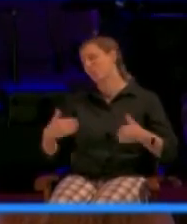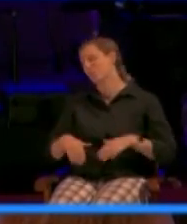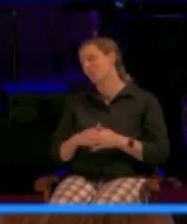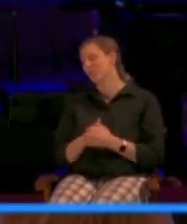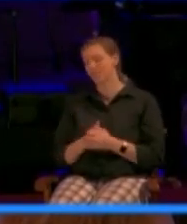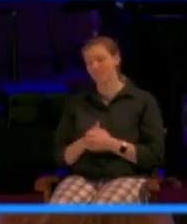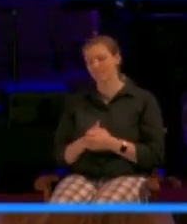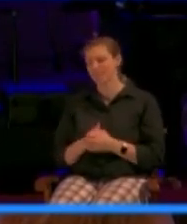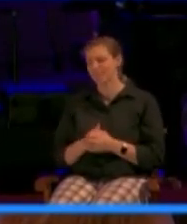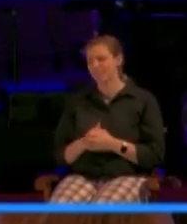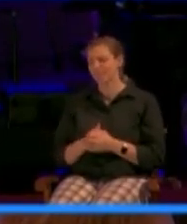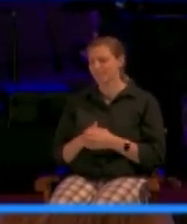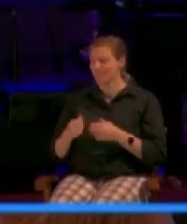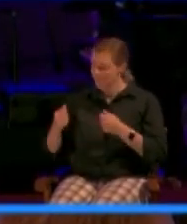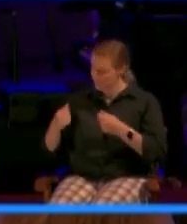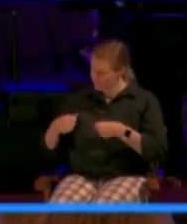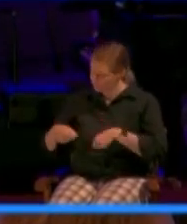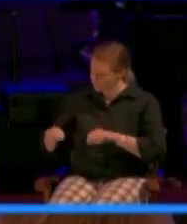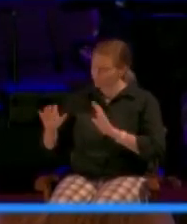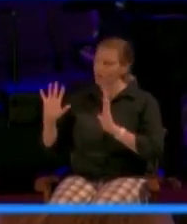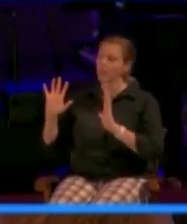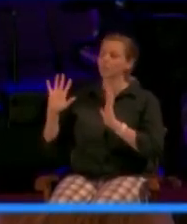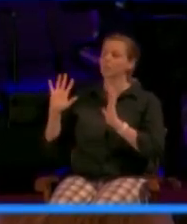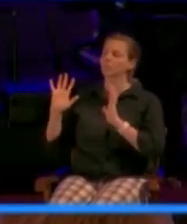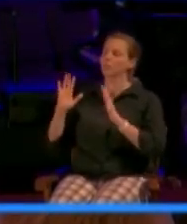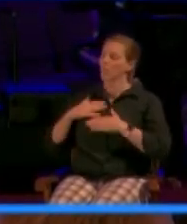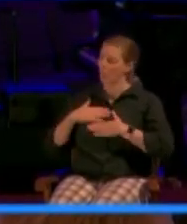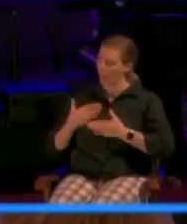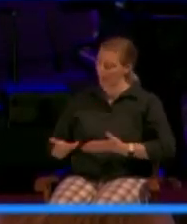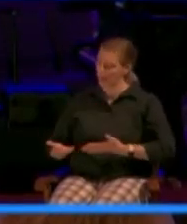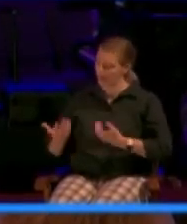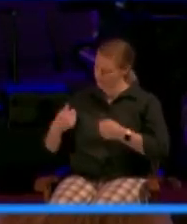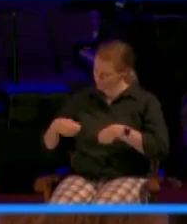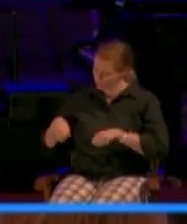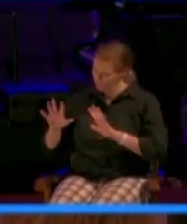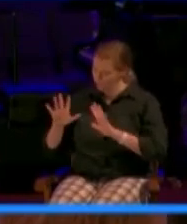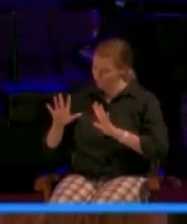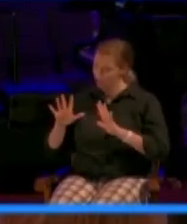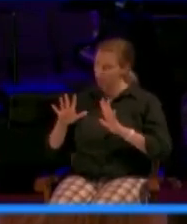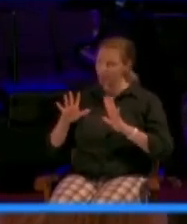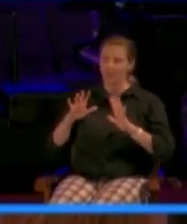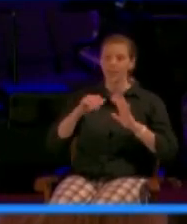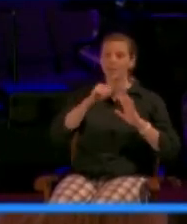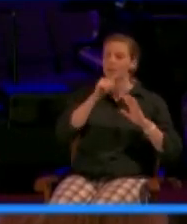or you keep what's yours and lose what's his.